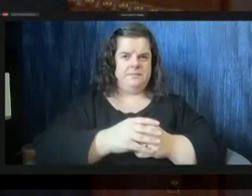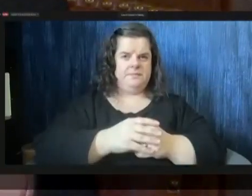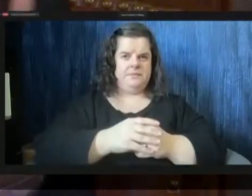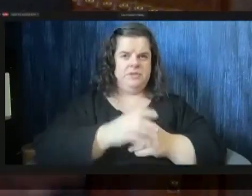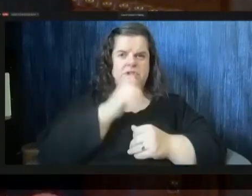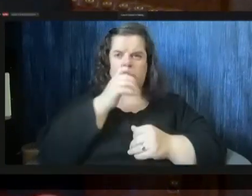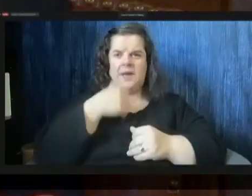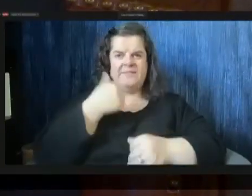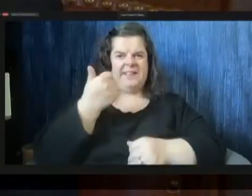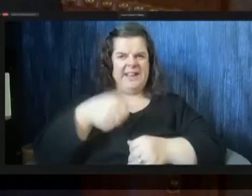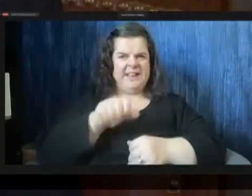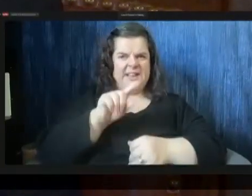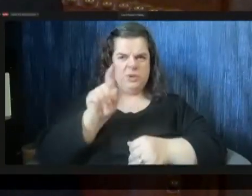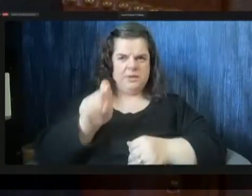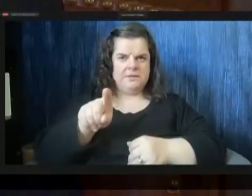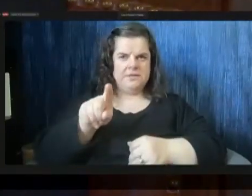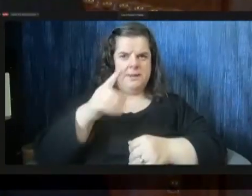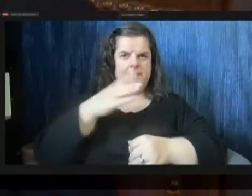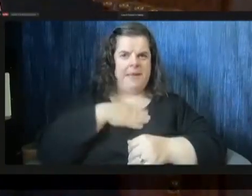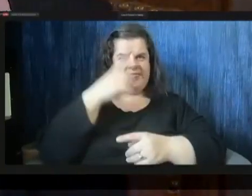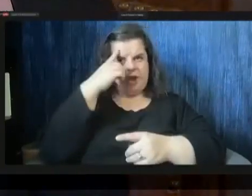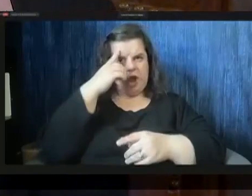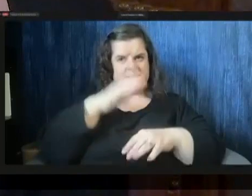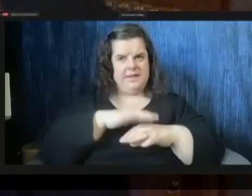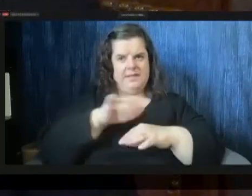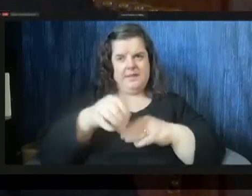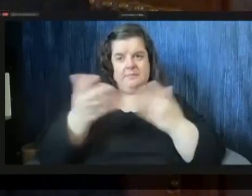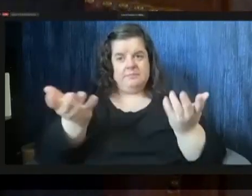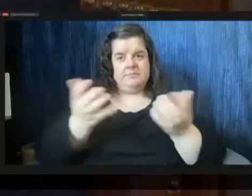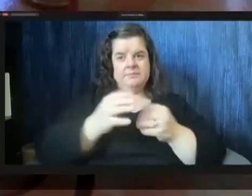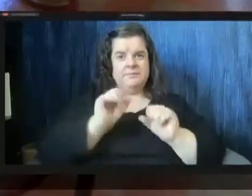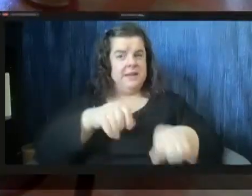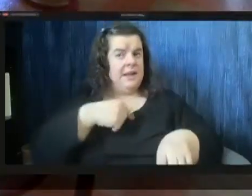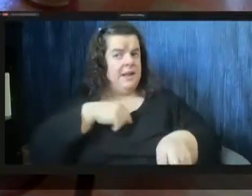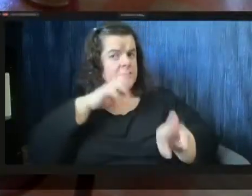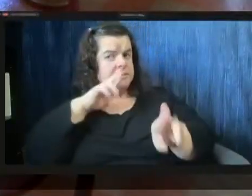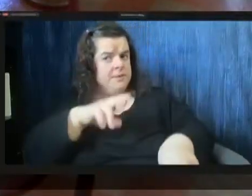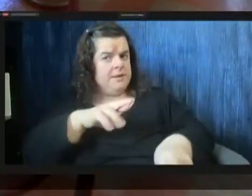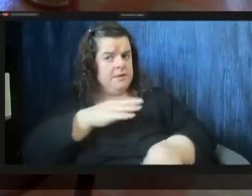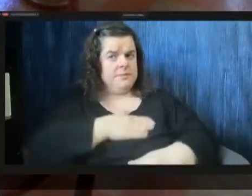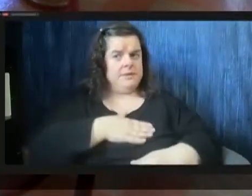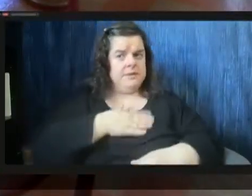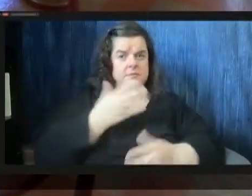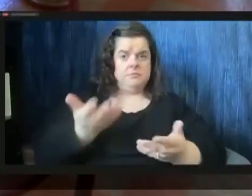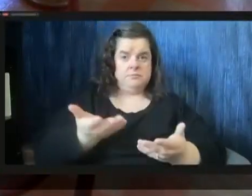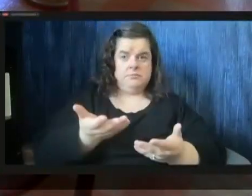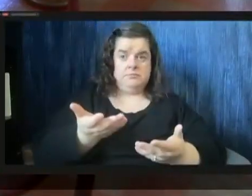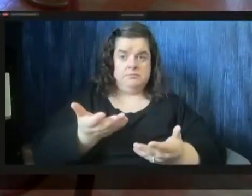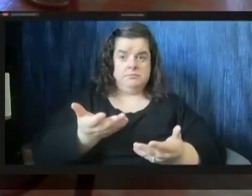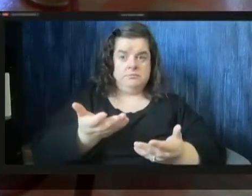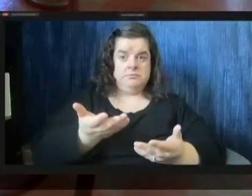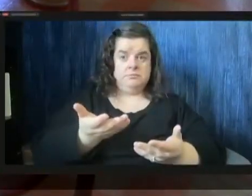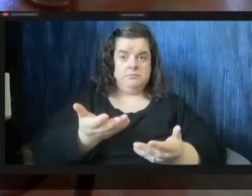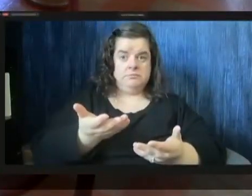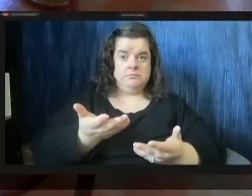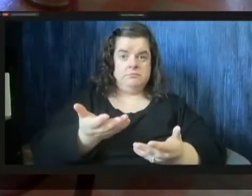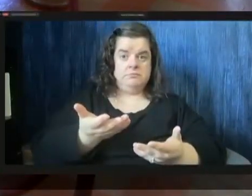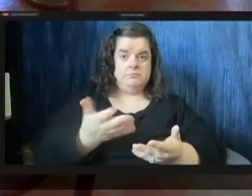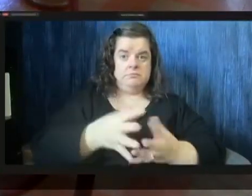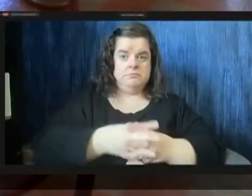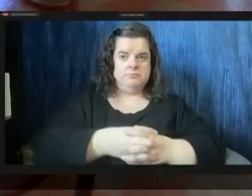any questions. I don't know, I guess thoughts on that. Can I respond to? Councilwoman, is it okay? Yeah, I'd like